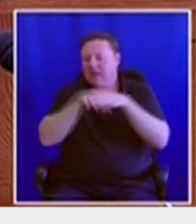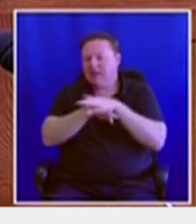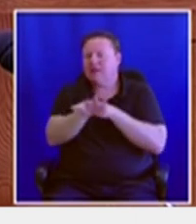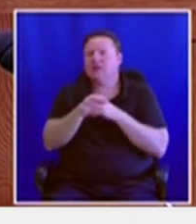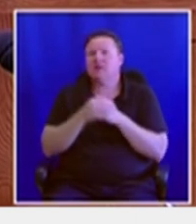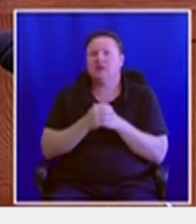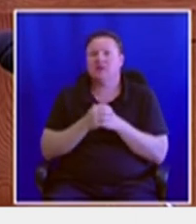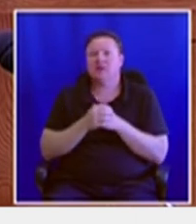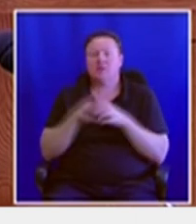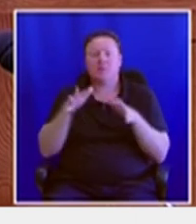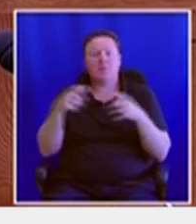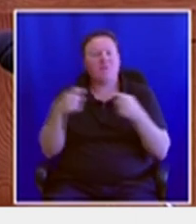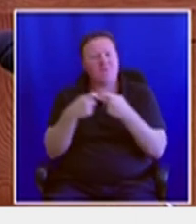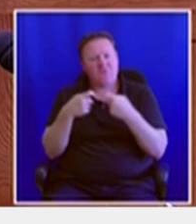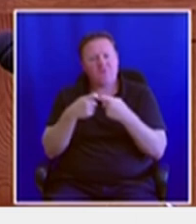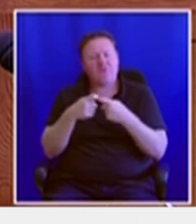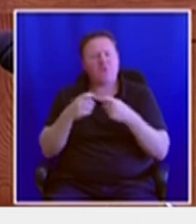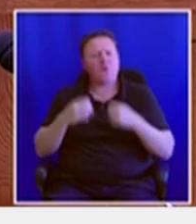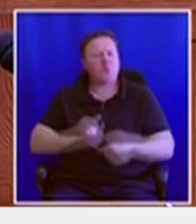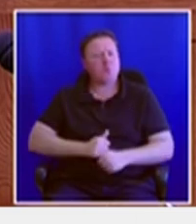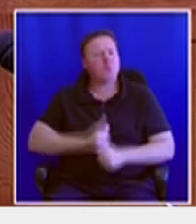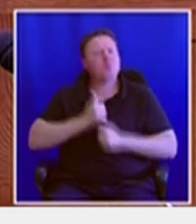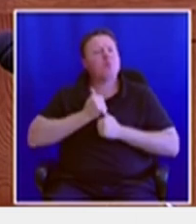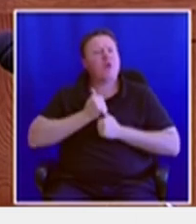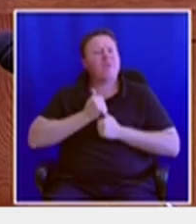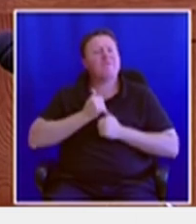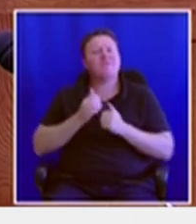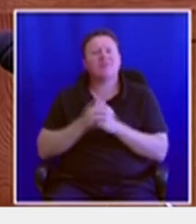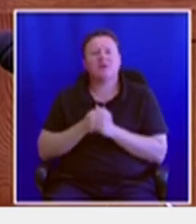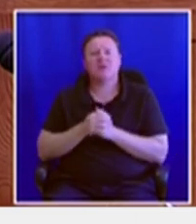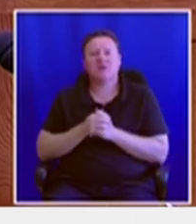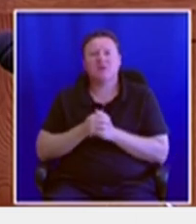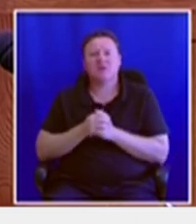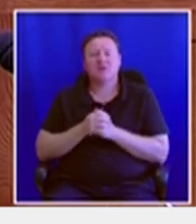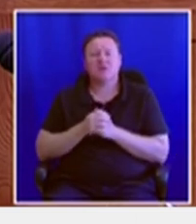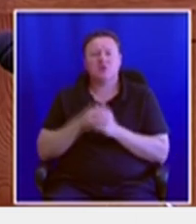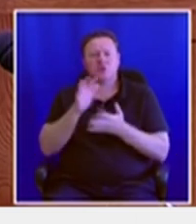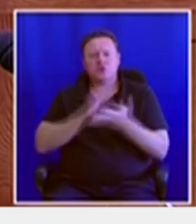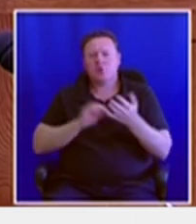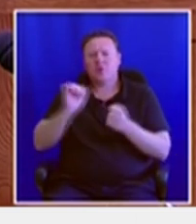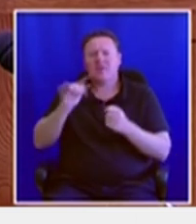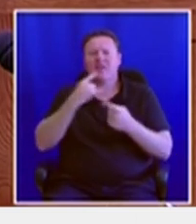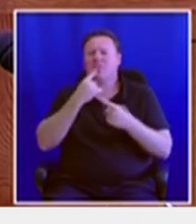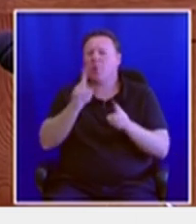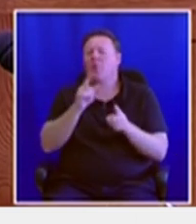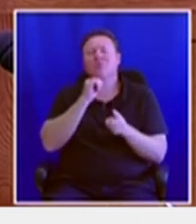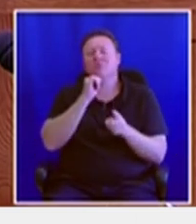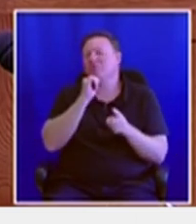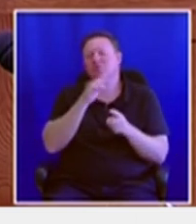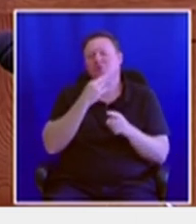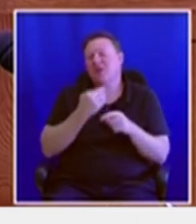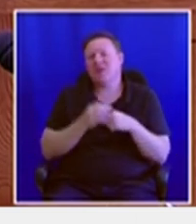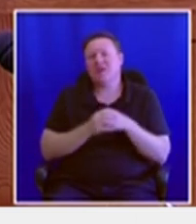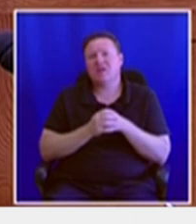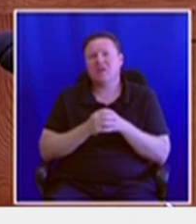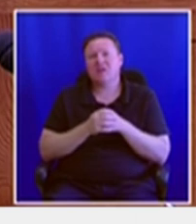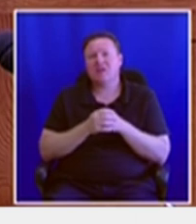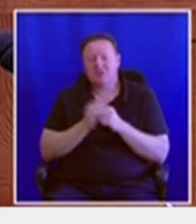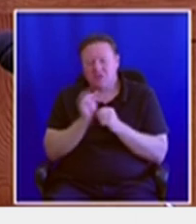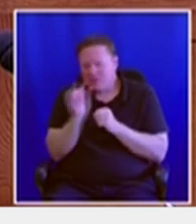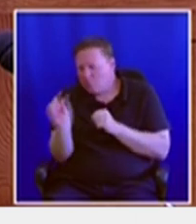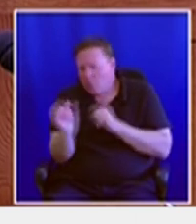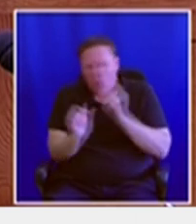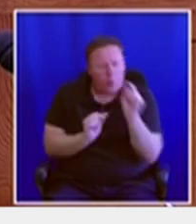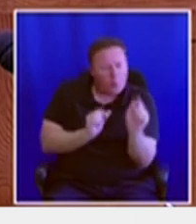who fought gallantly. Their stories have not really been told. You come across them in snippets and